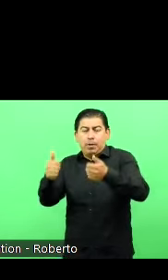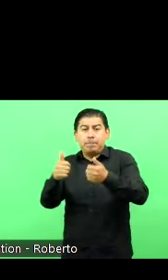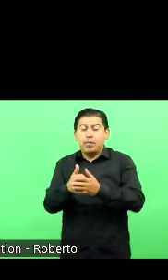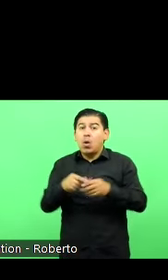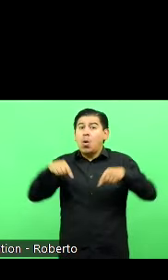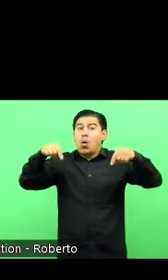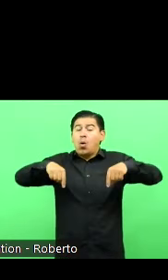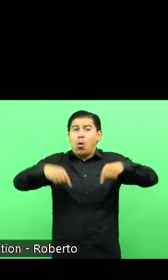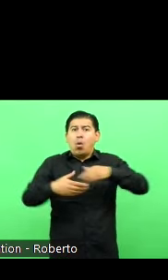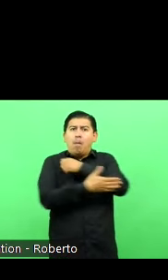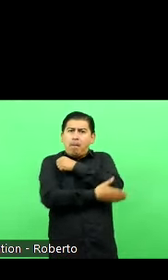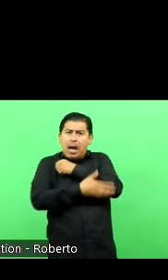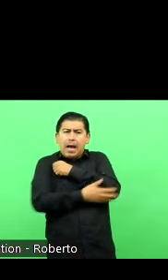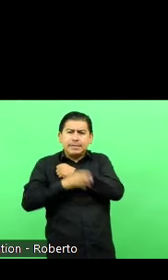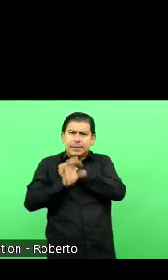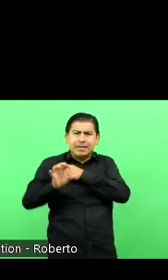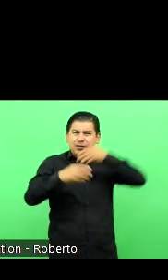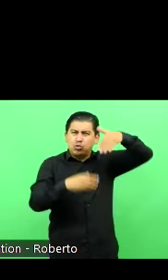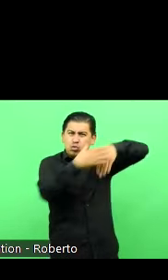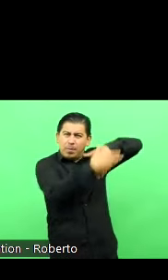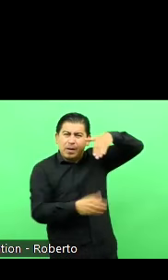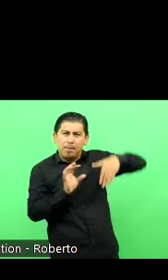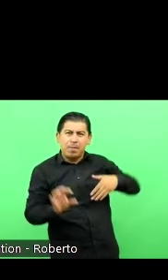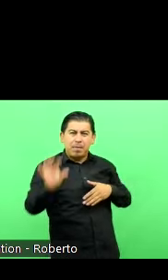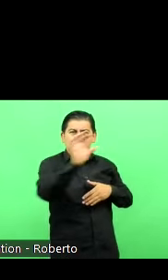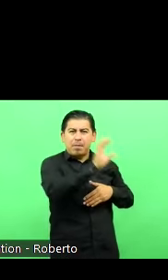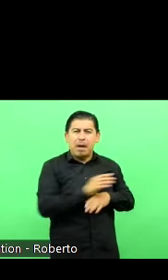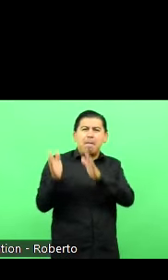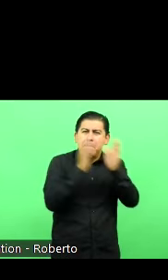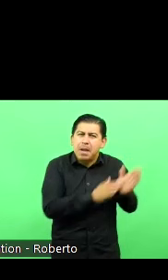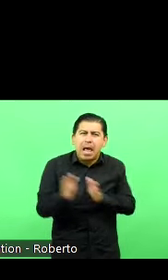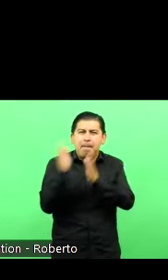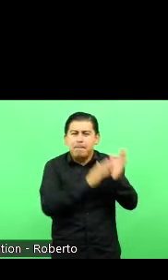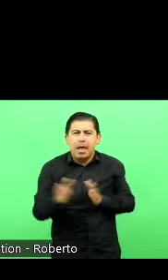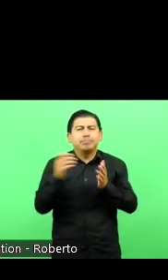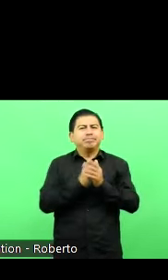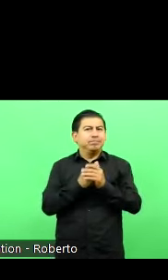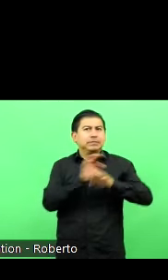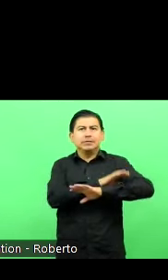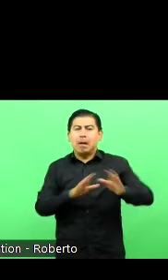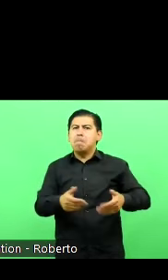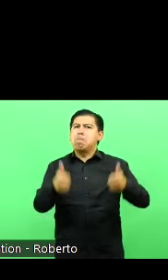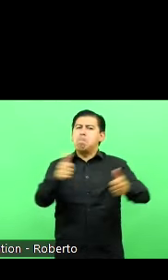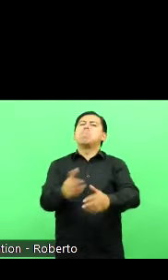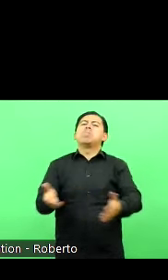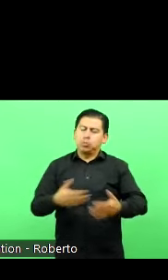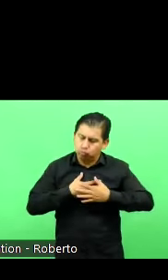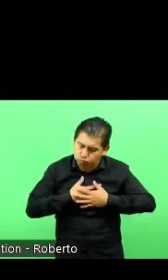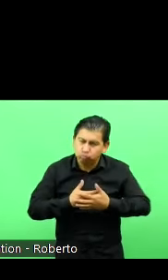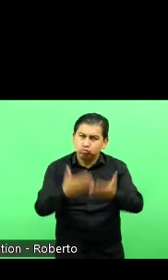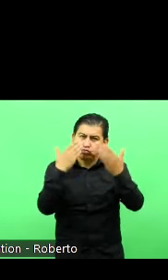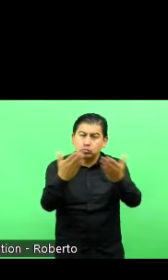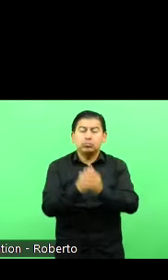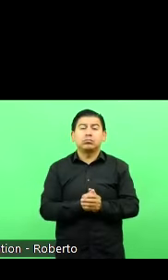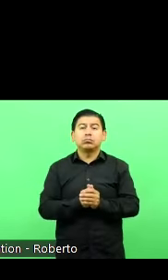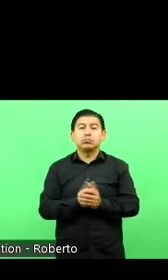training for health workers to provide appropriate assistance for persons with disabilities during disasters. We are intensifying